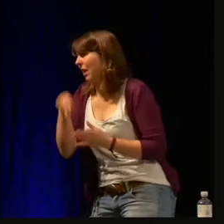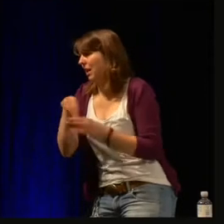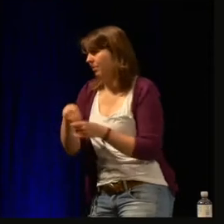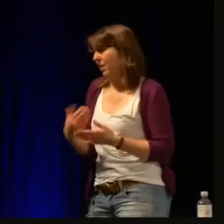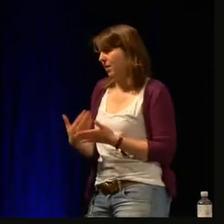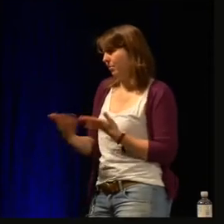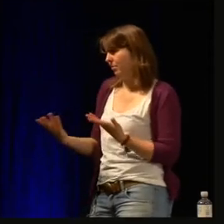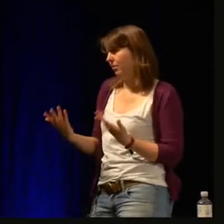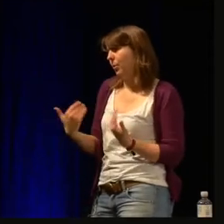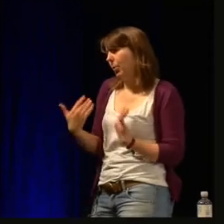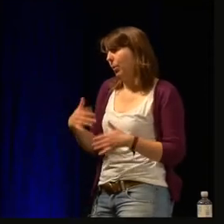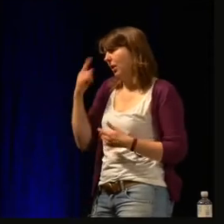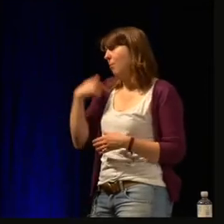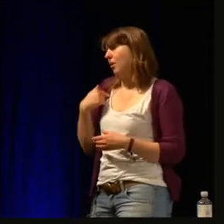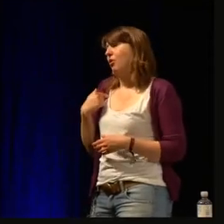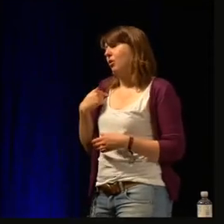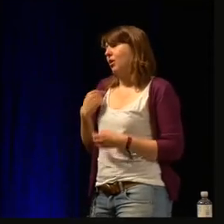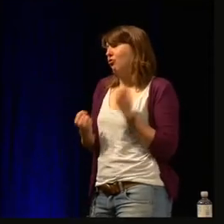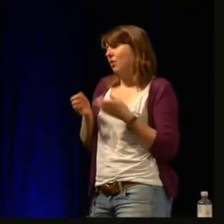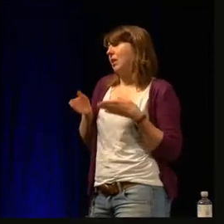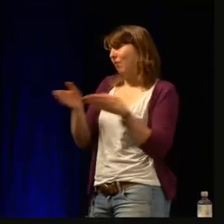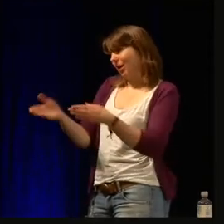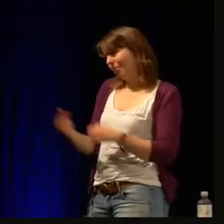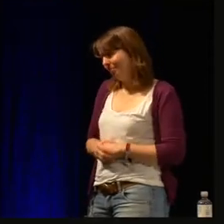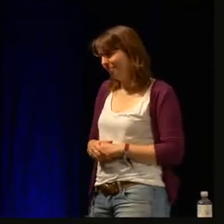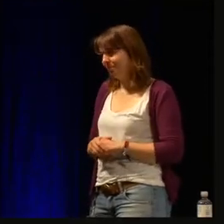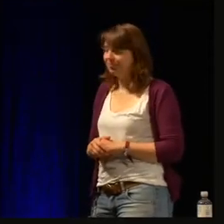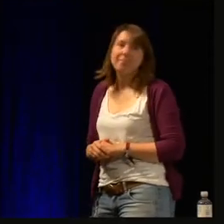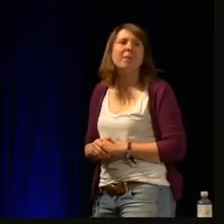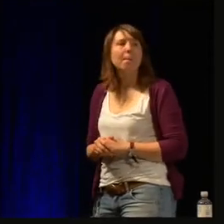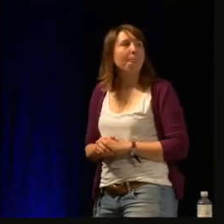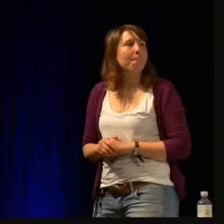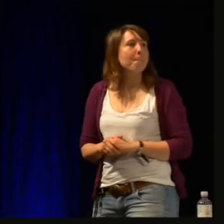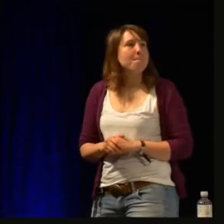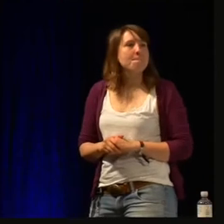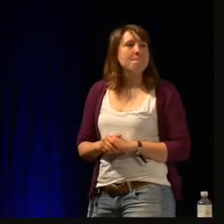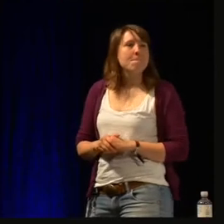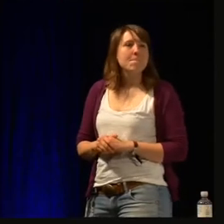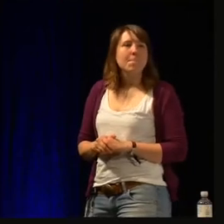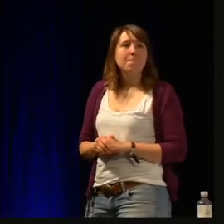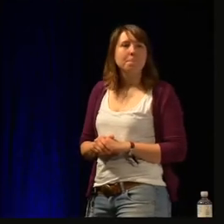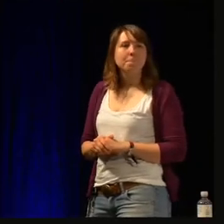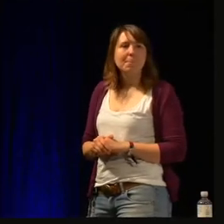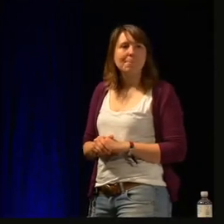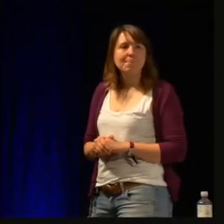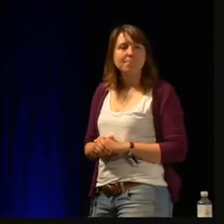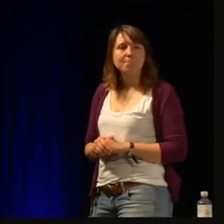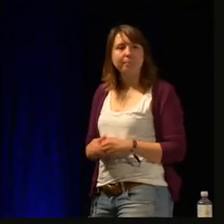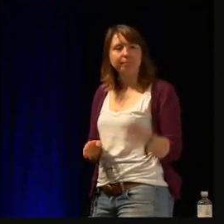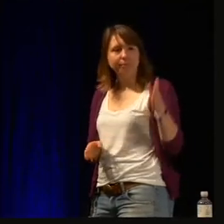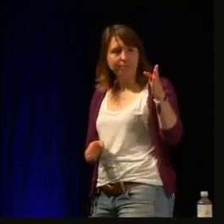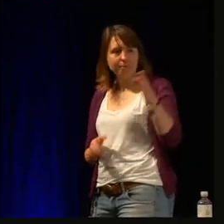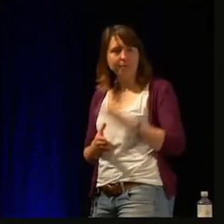out these assumptions is very hard for us today, and so it's still quite a long way to go. Thank you very much. Microphone